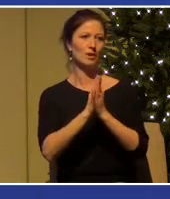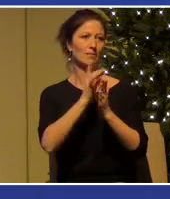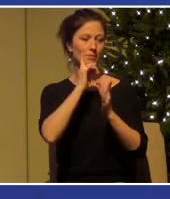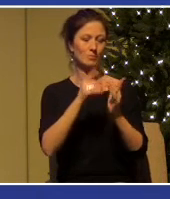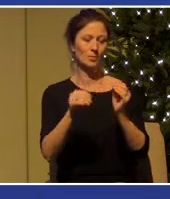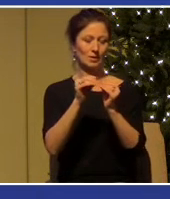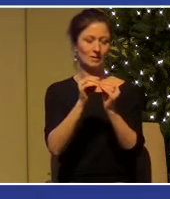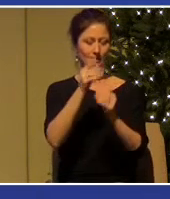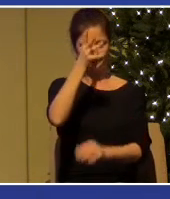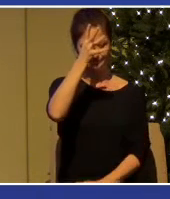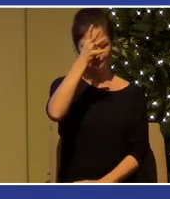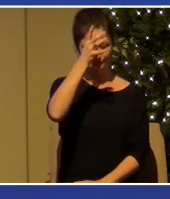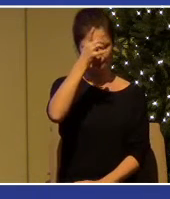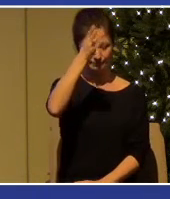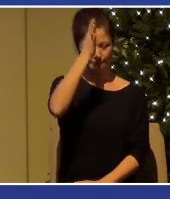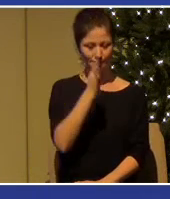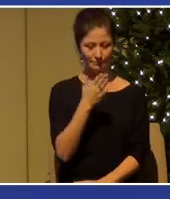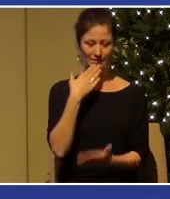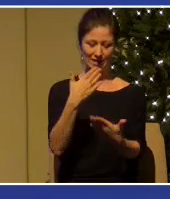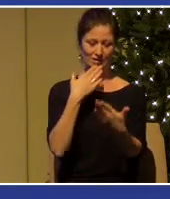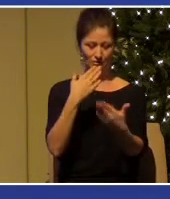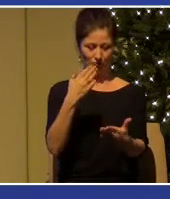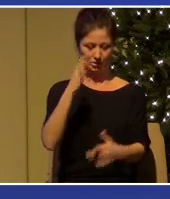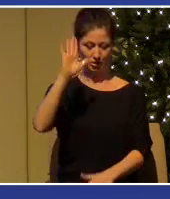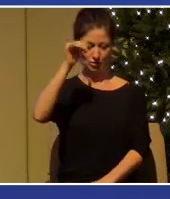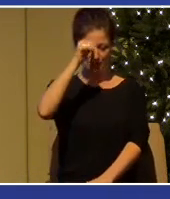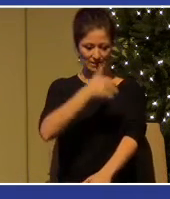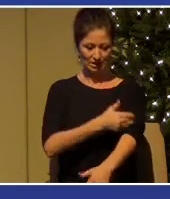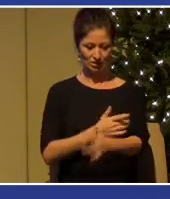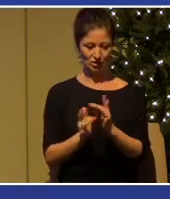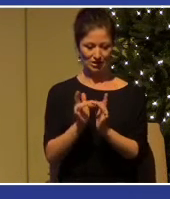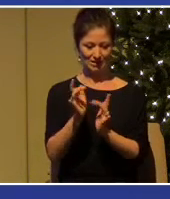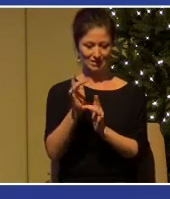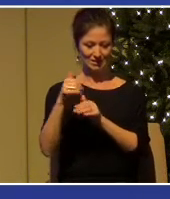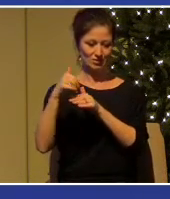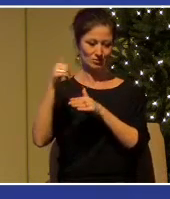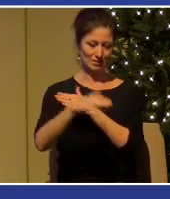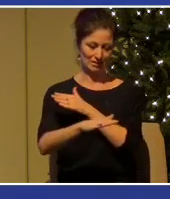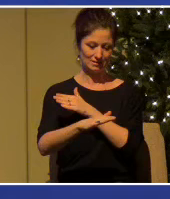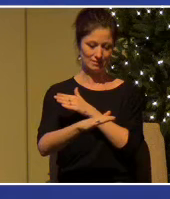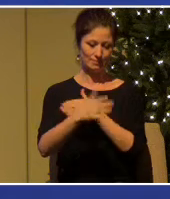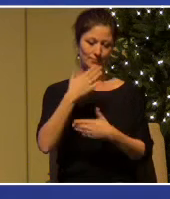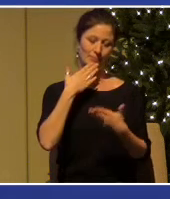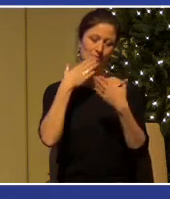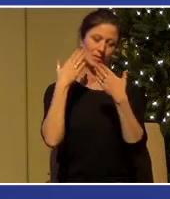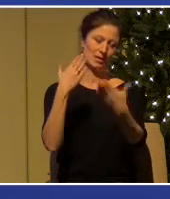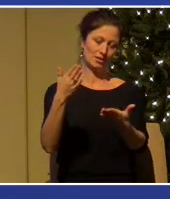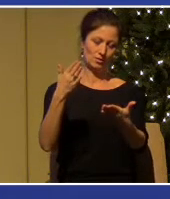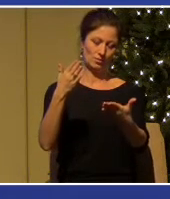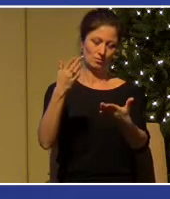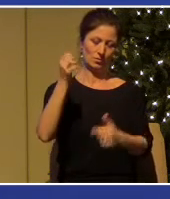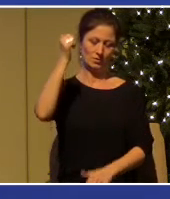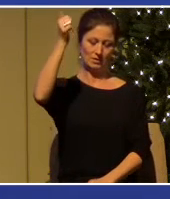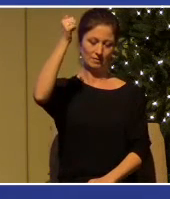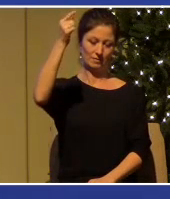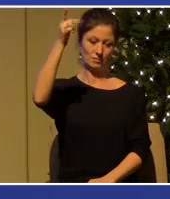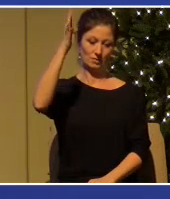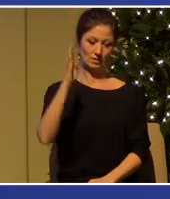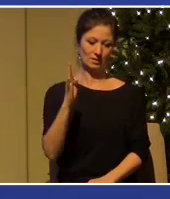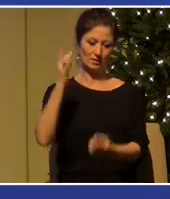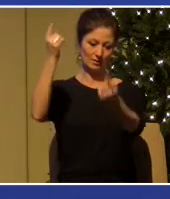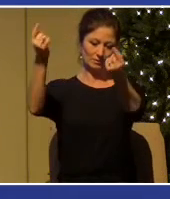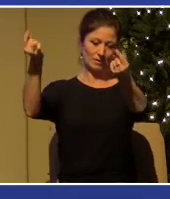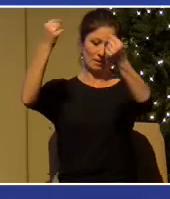Father God, we thank you that you sent your Son Jesus to us. We thank you that you are the God who comes and that